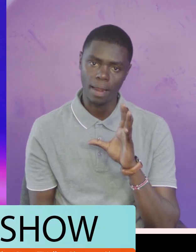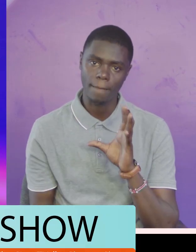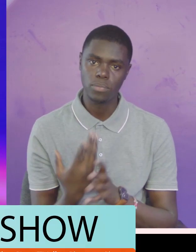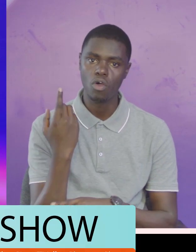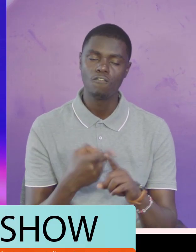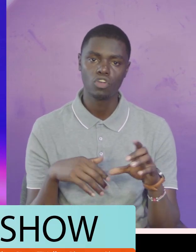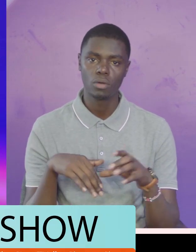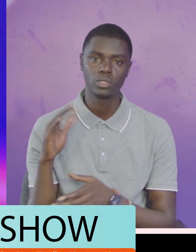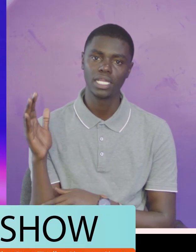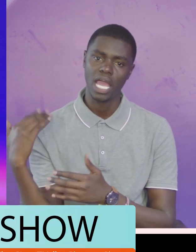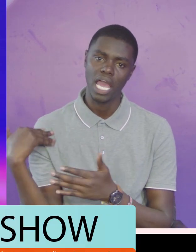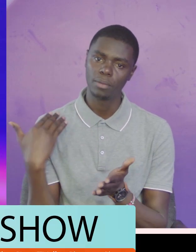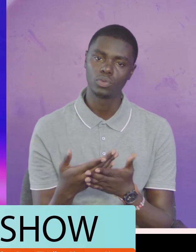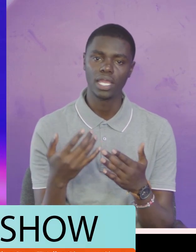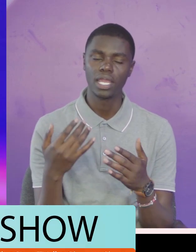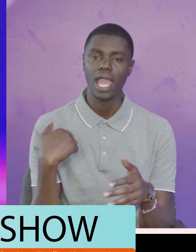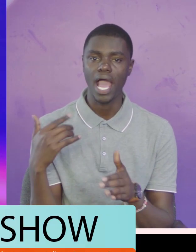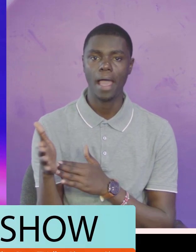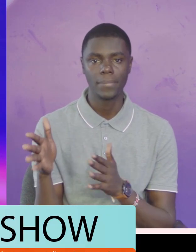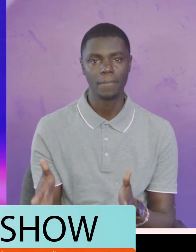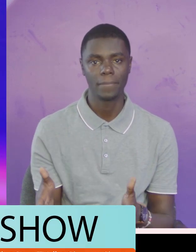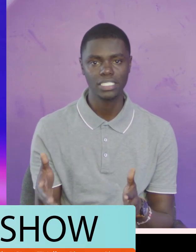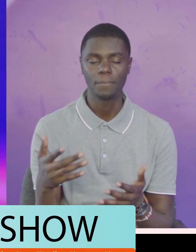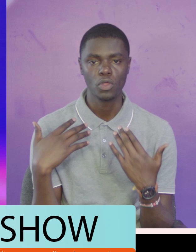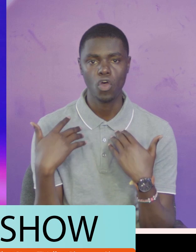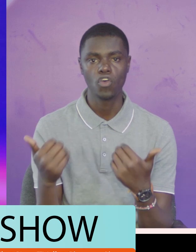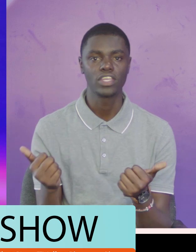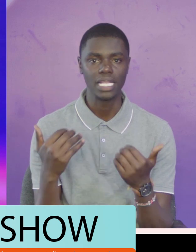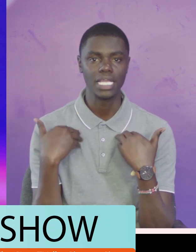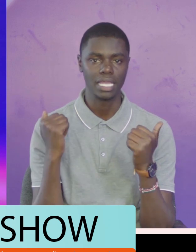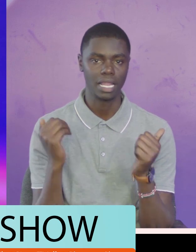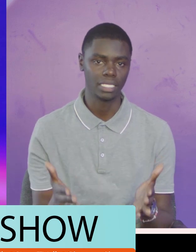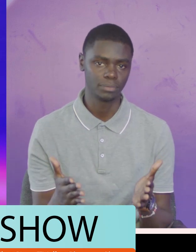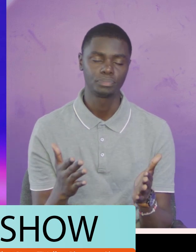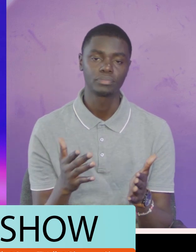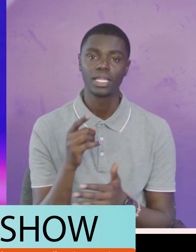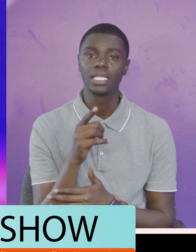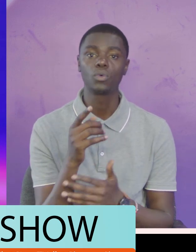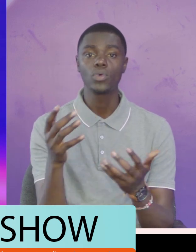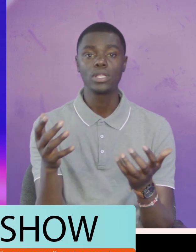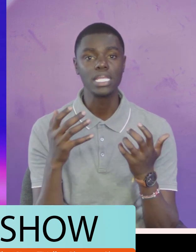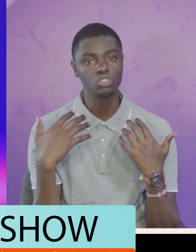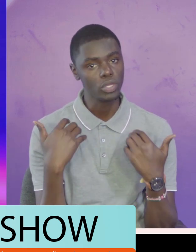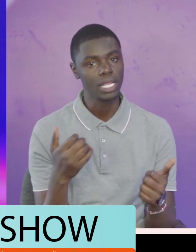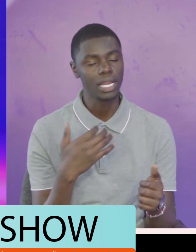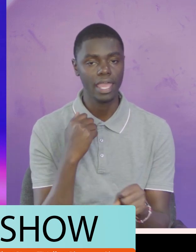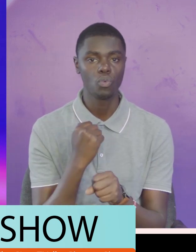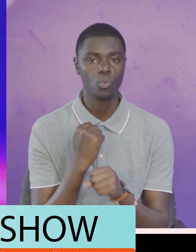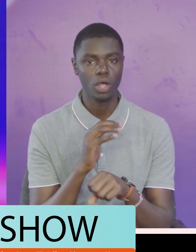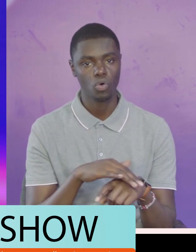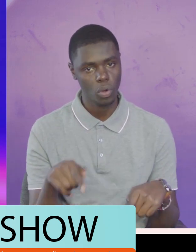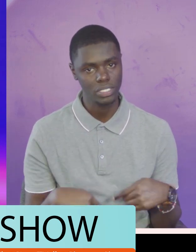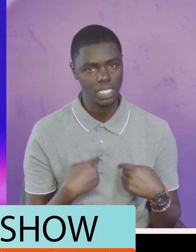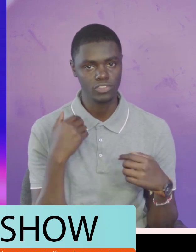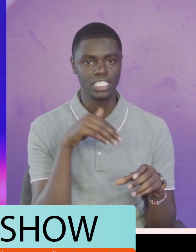from outside. And up to today, I'm an ambassador of healing healers, that we need to heal and work